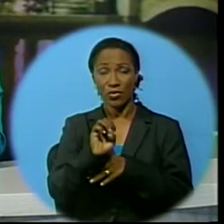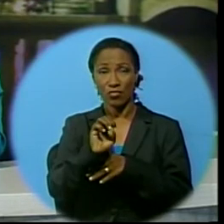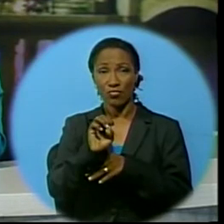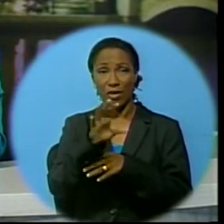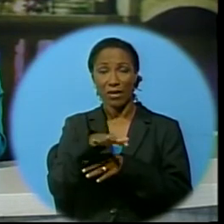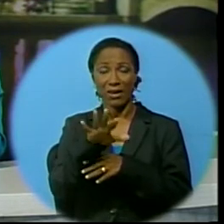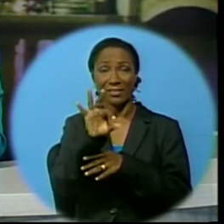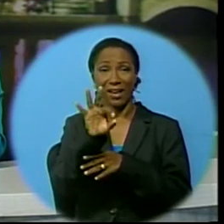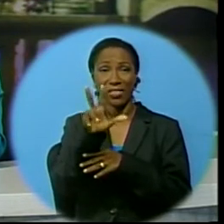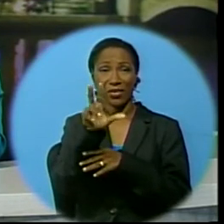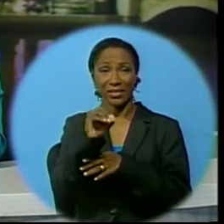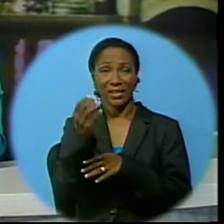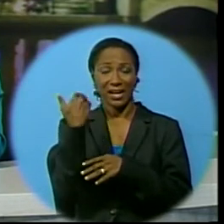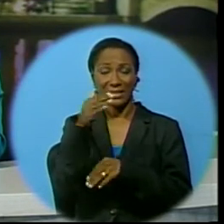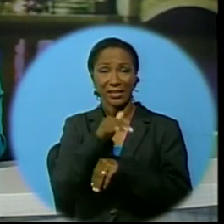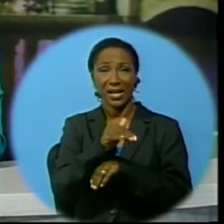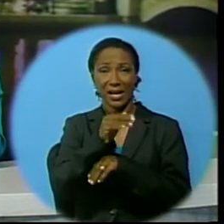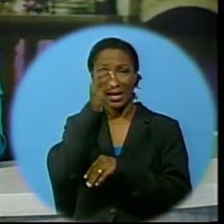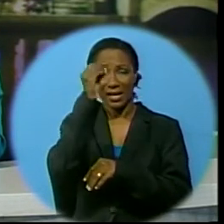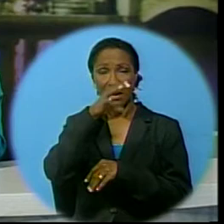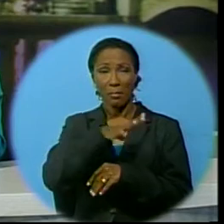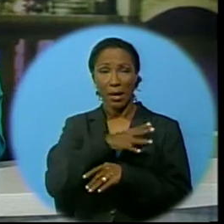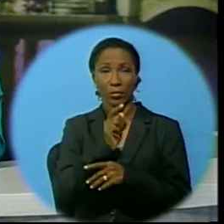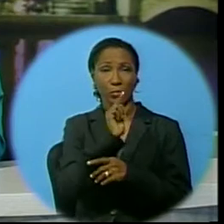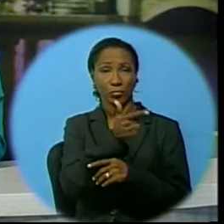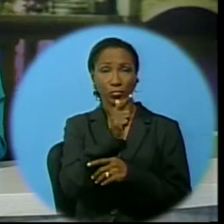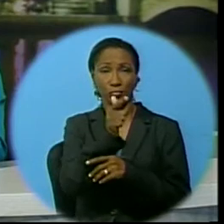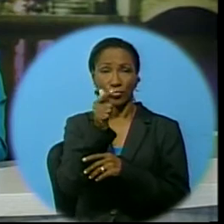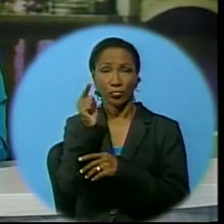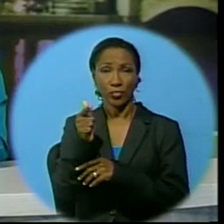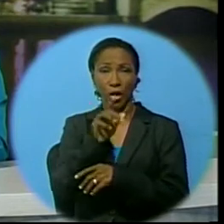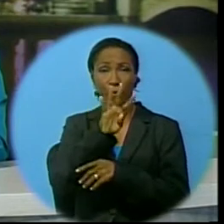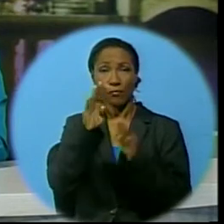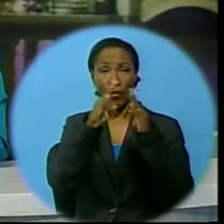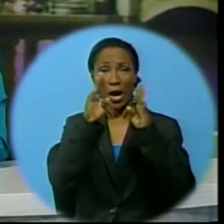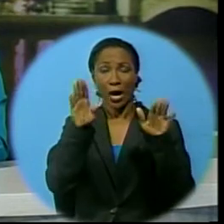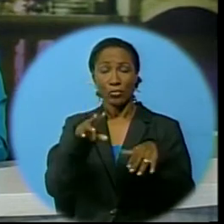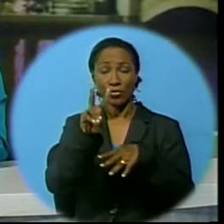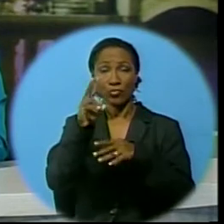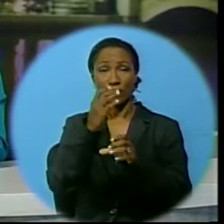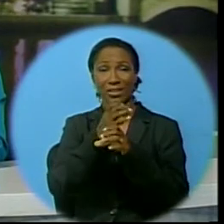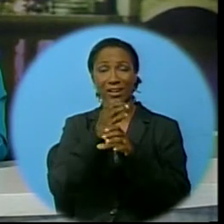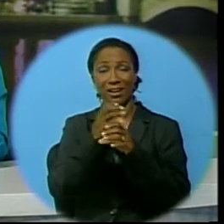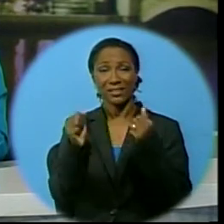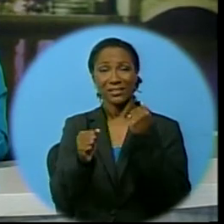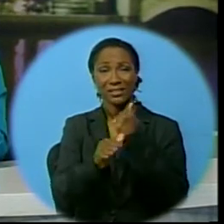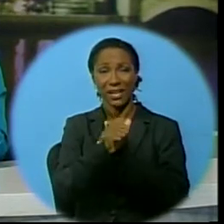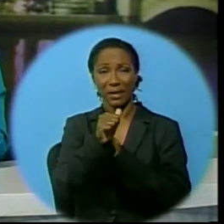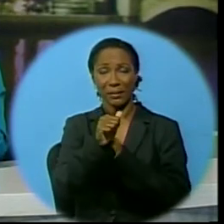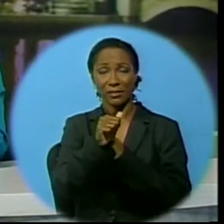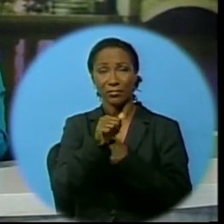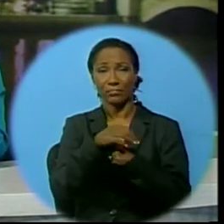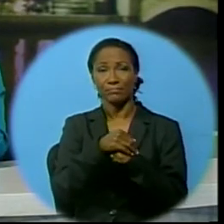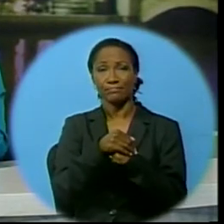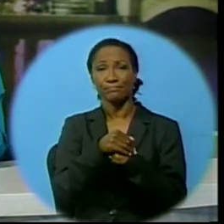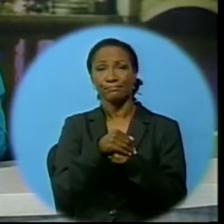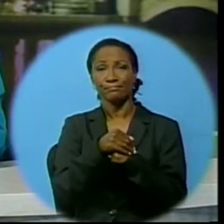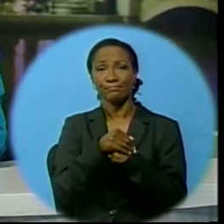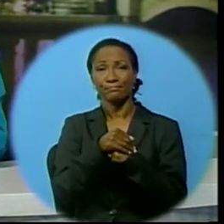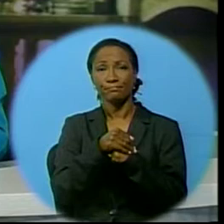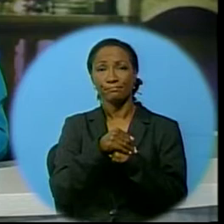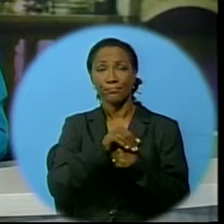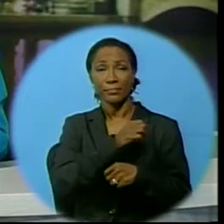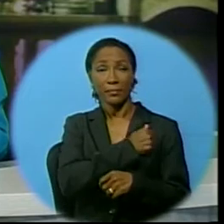injuries appear to be life-threatening. 4 houses and 2 cars were also damaged. And a Canadian national has